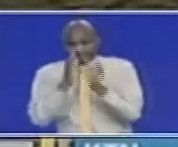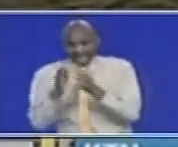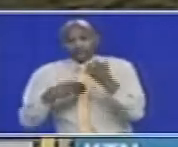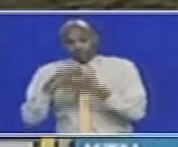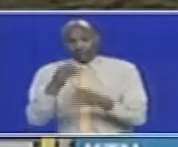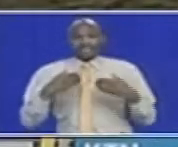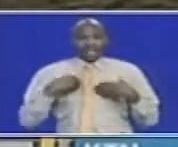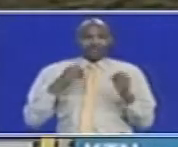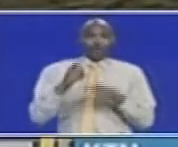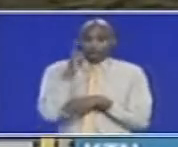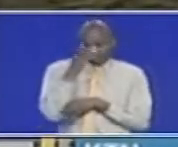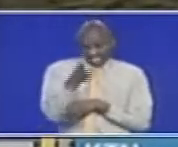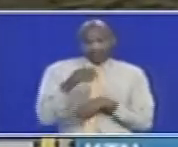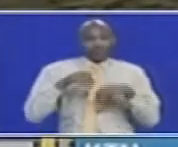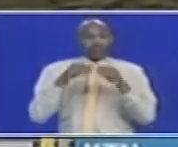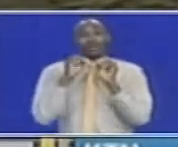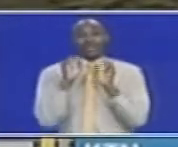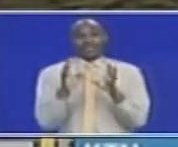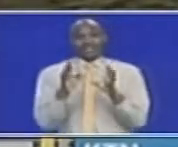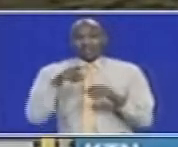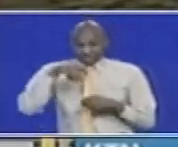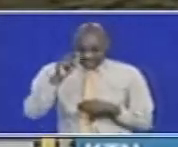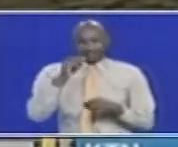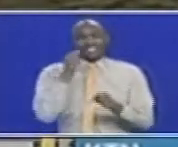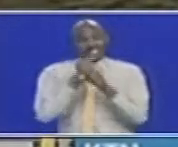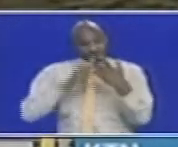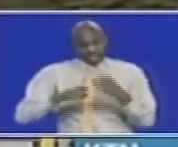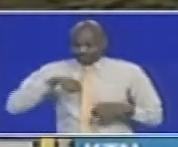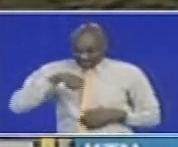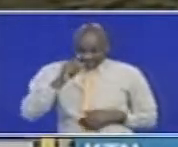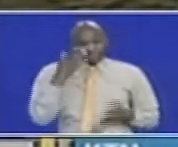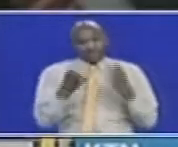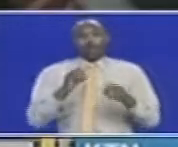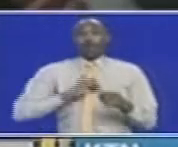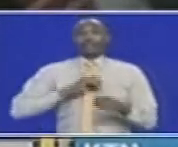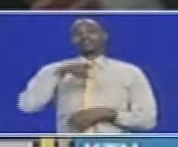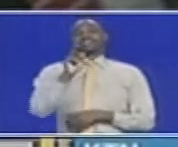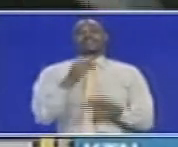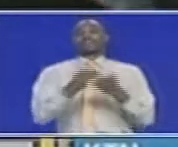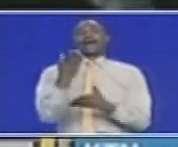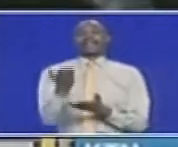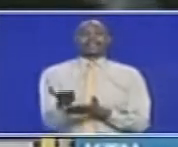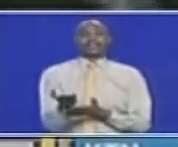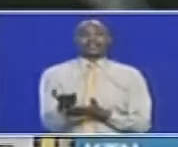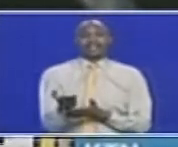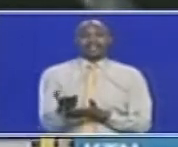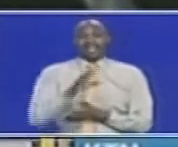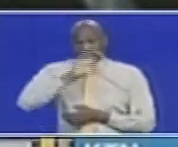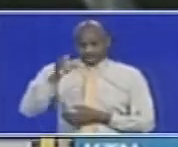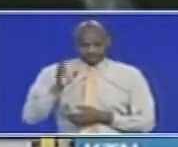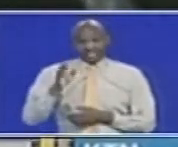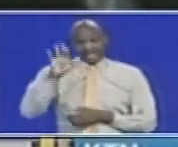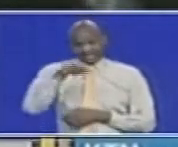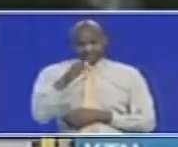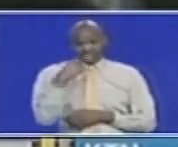procurement laws in this country, and he proceeded as if he owns the county. So the county assembly